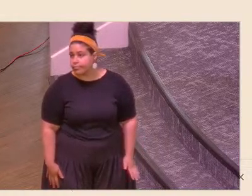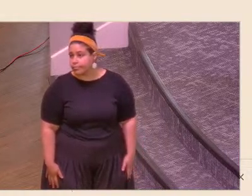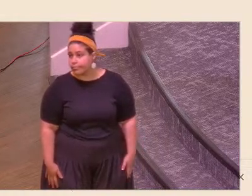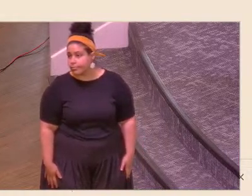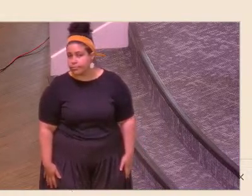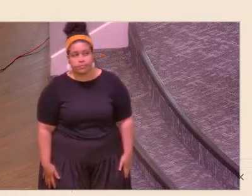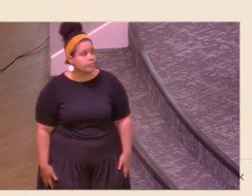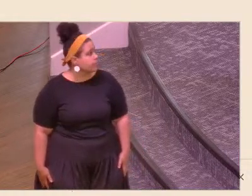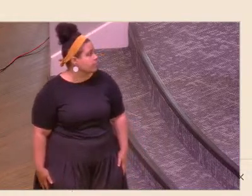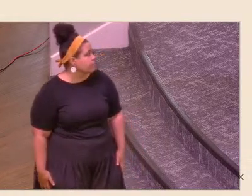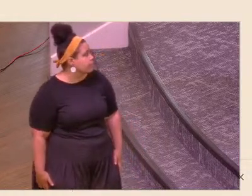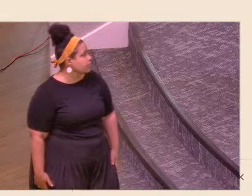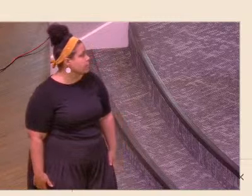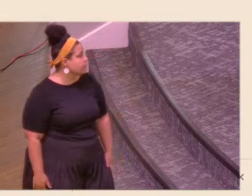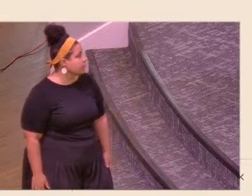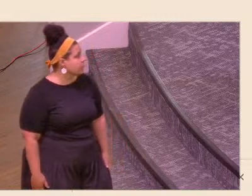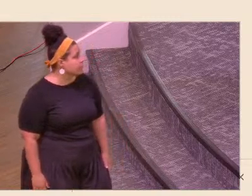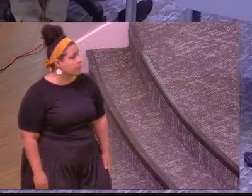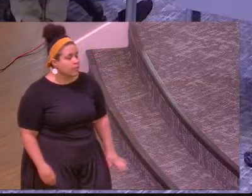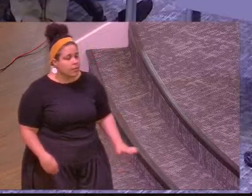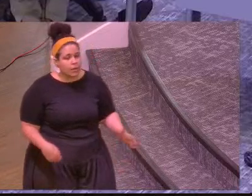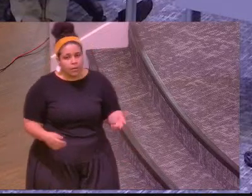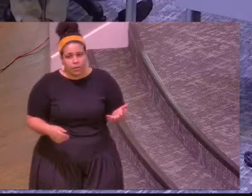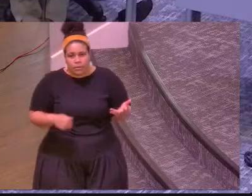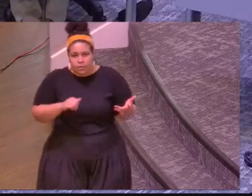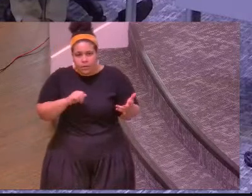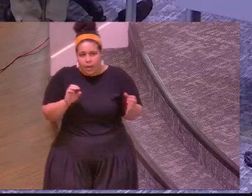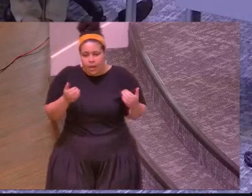I don't have anything under,